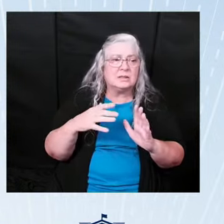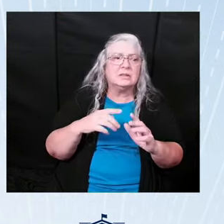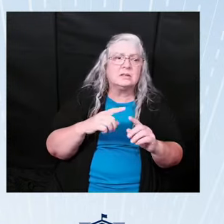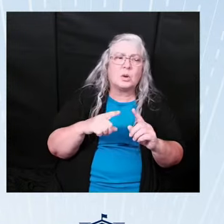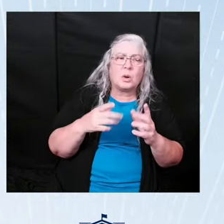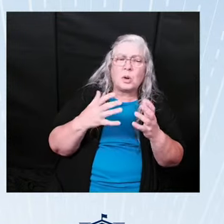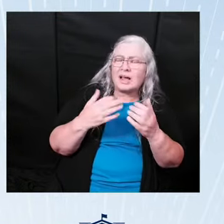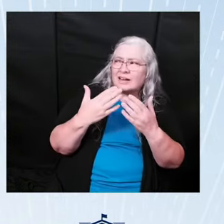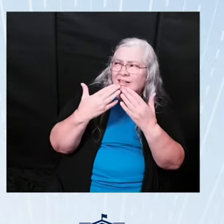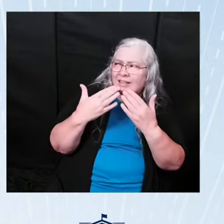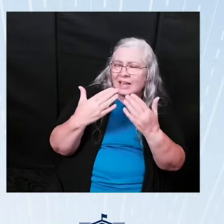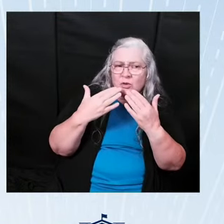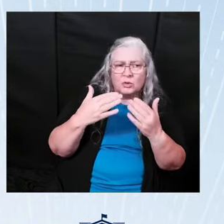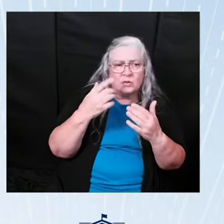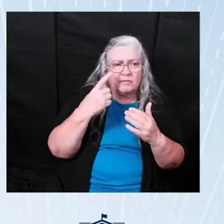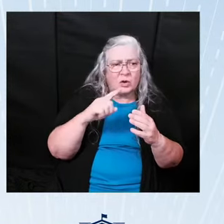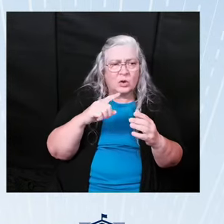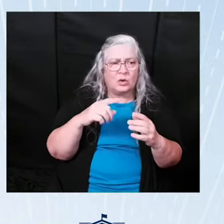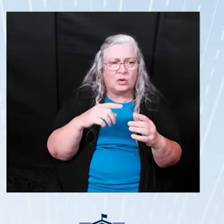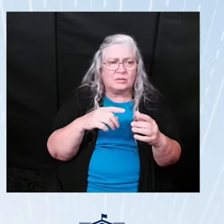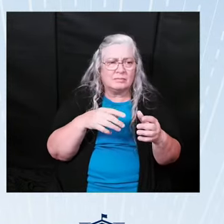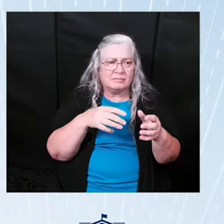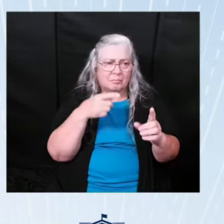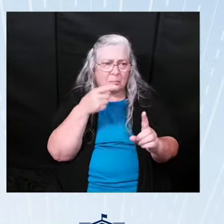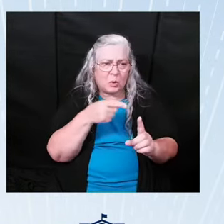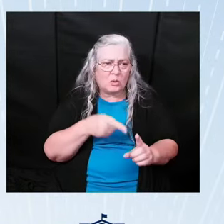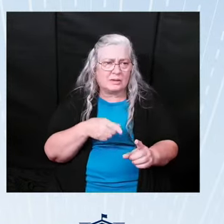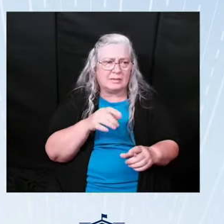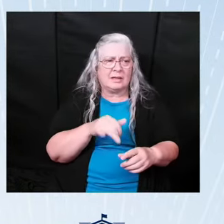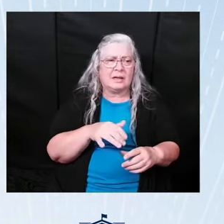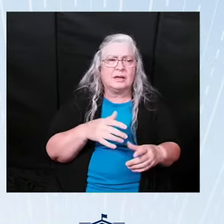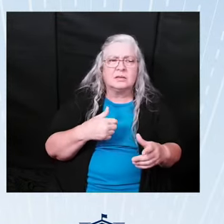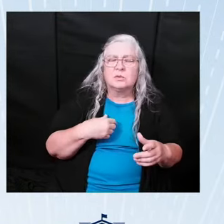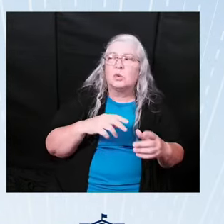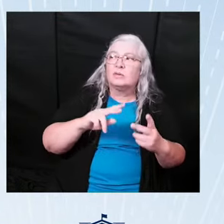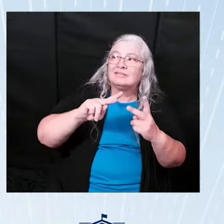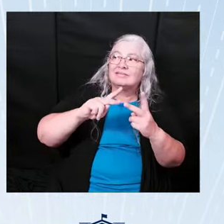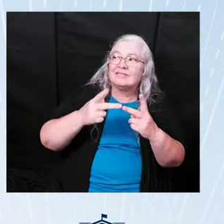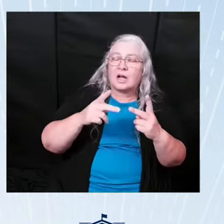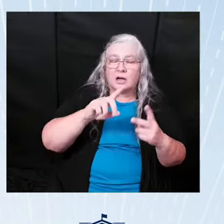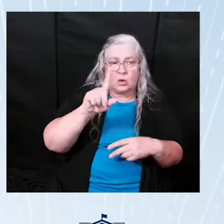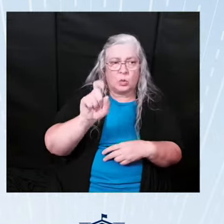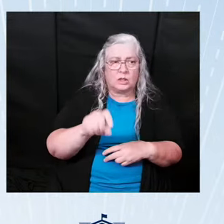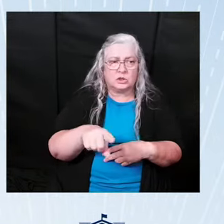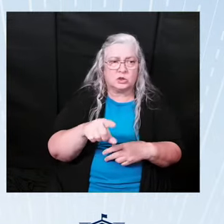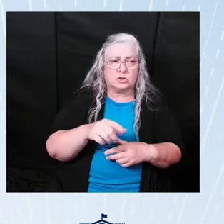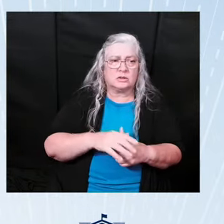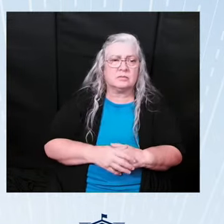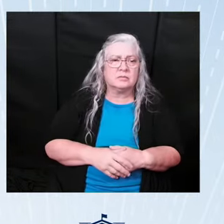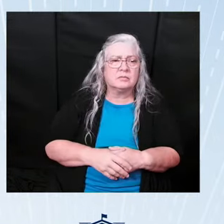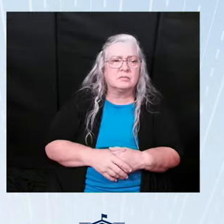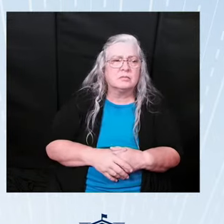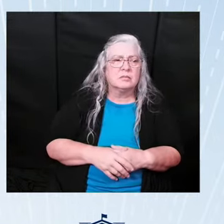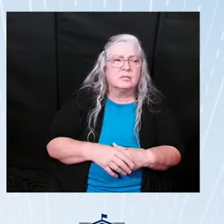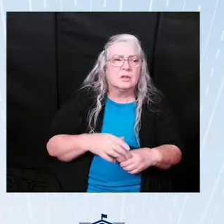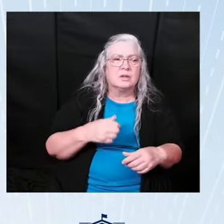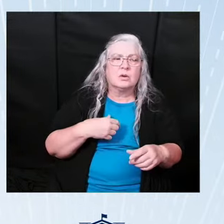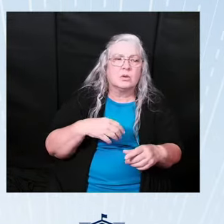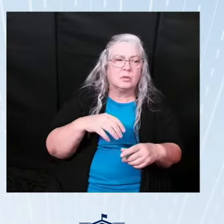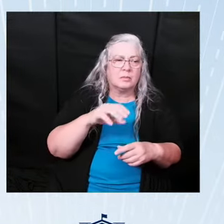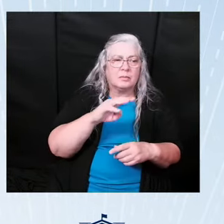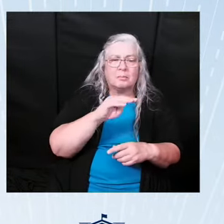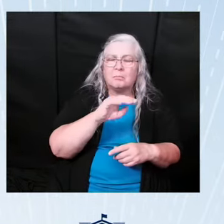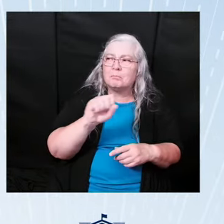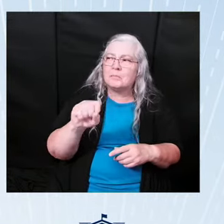overarching themes in the framework is locally driven, community-led, and federally supported. You have led